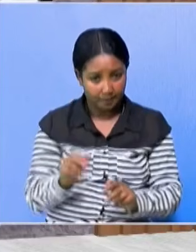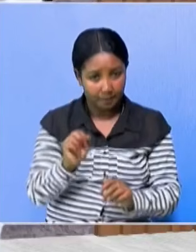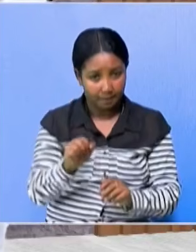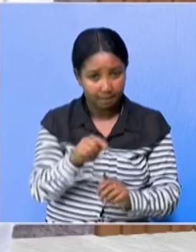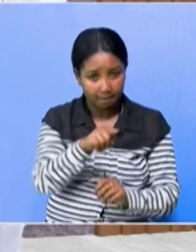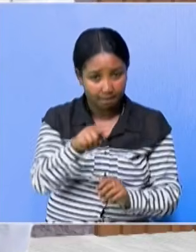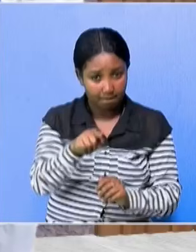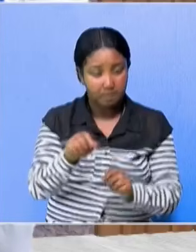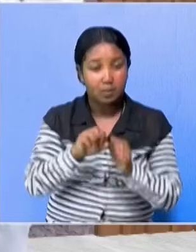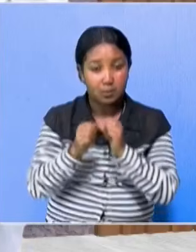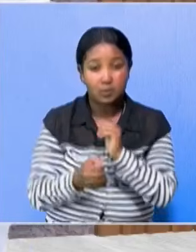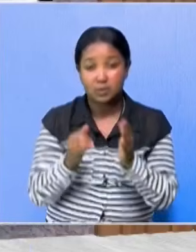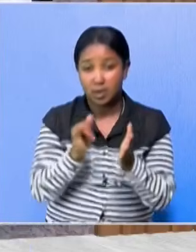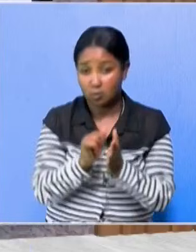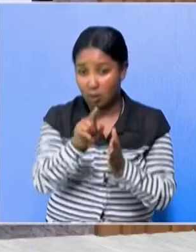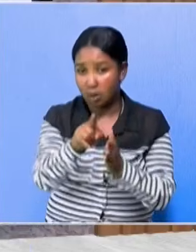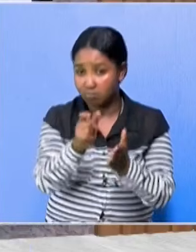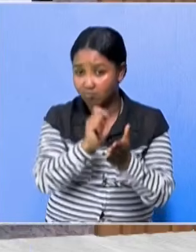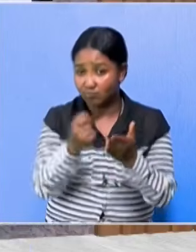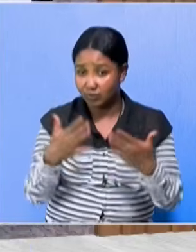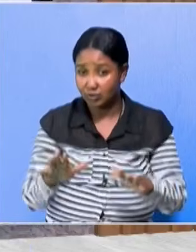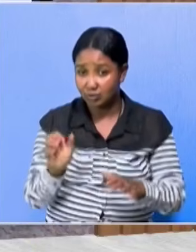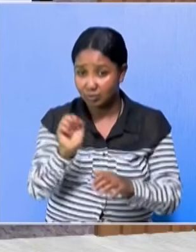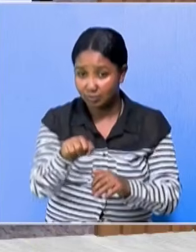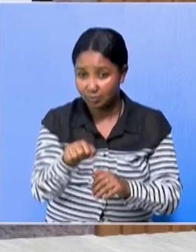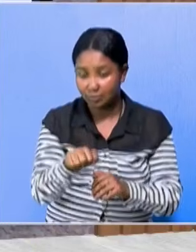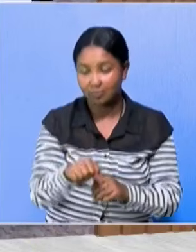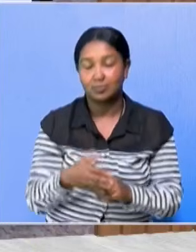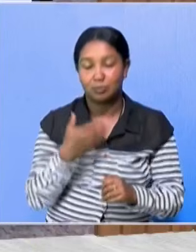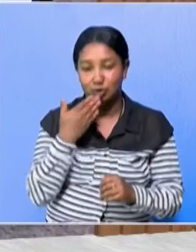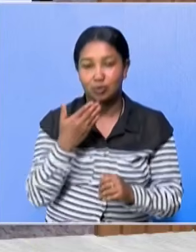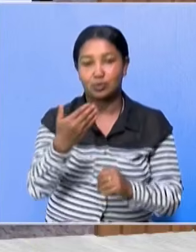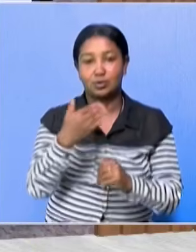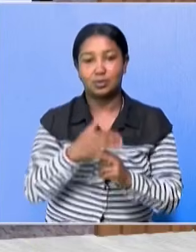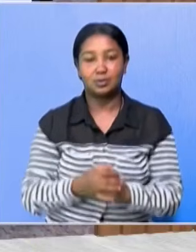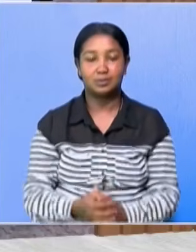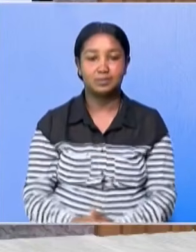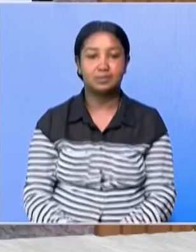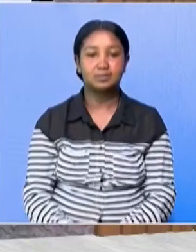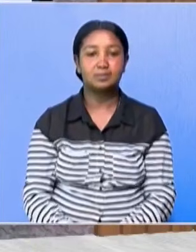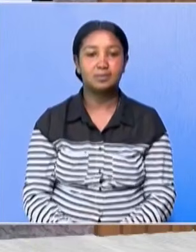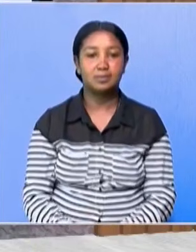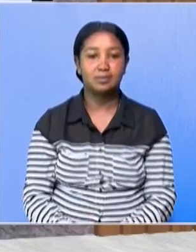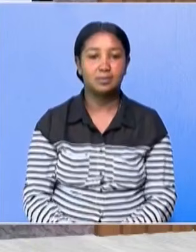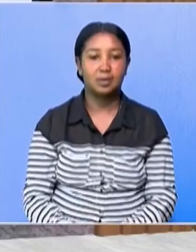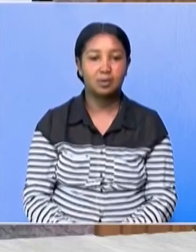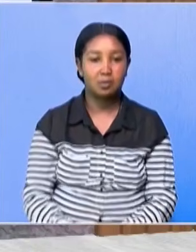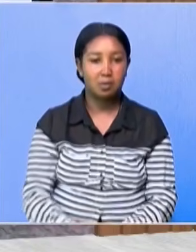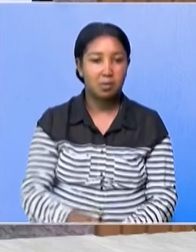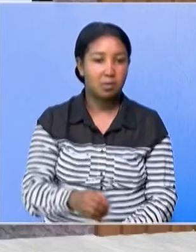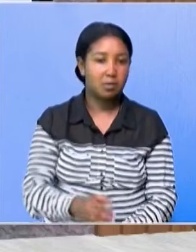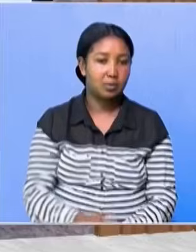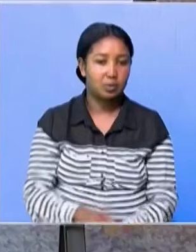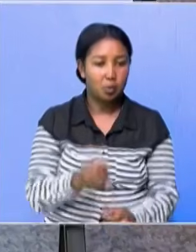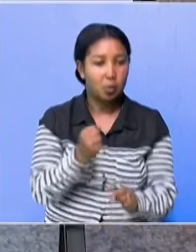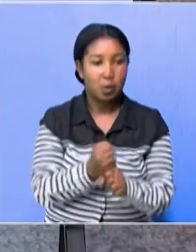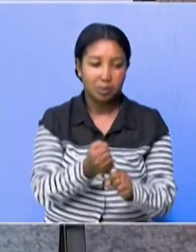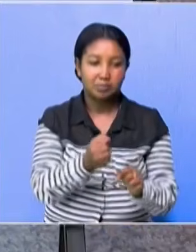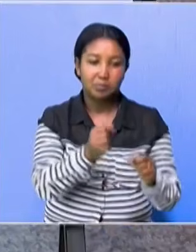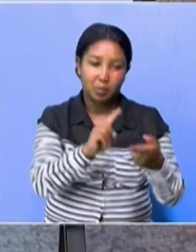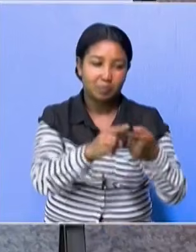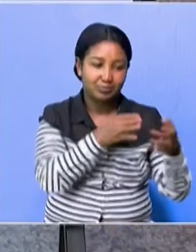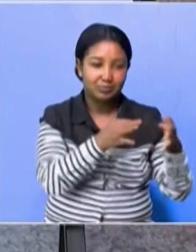Hopefully that based on that, you are welcome to develop your own paragraph. I hope that you are welcome to share your works with your